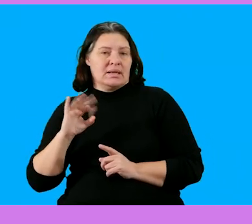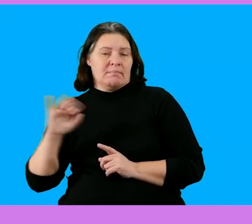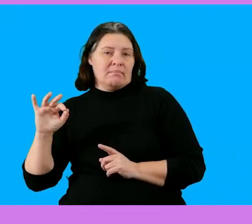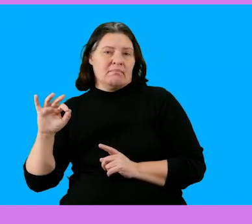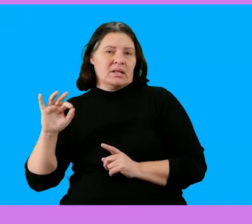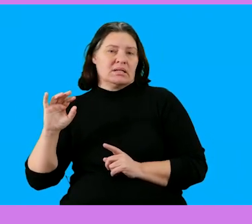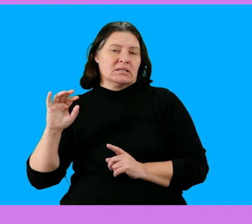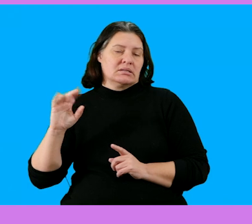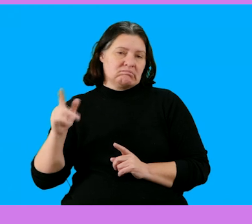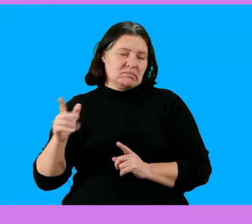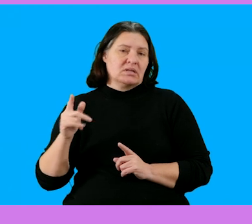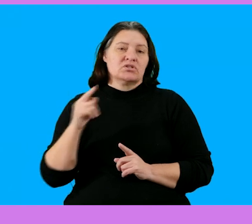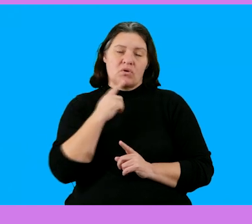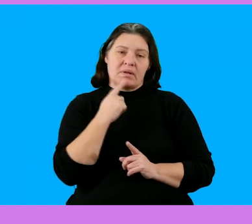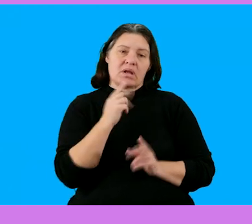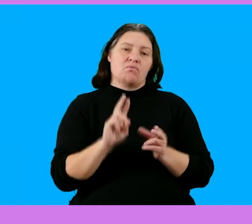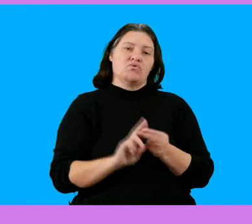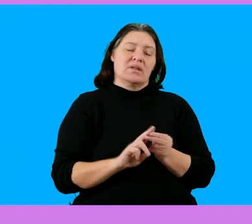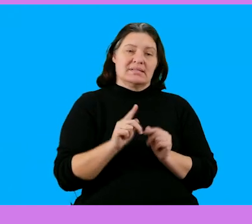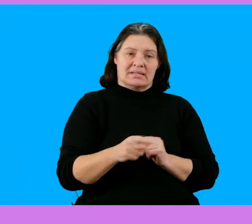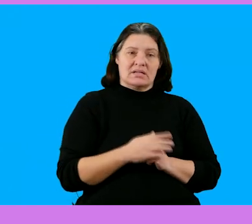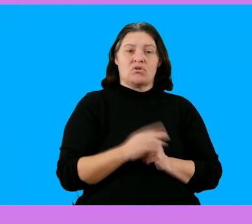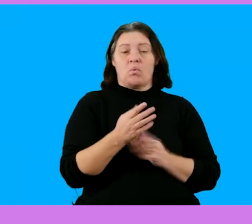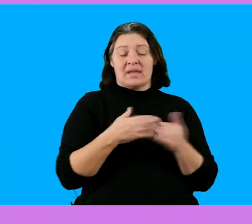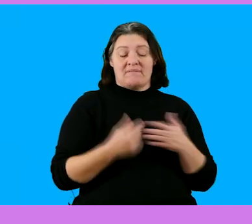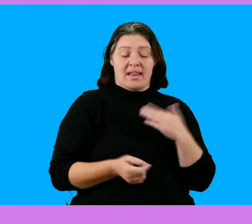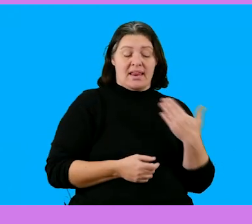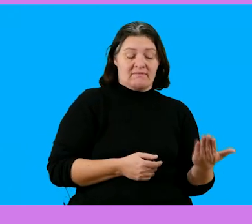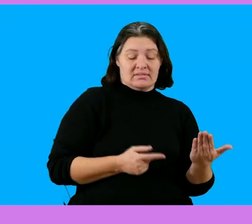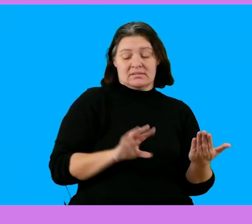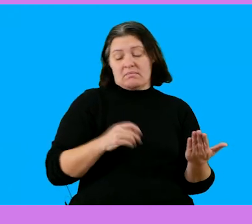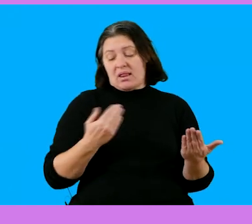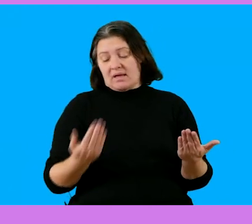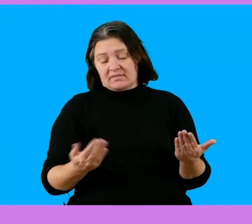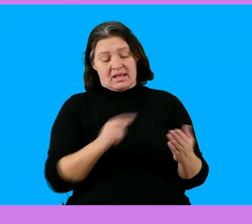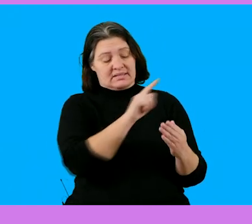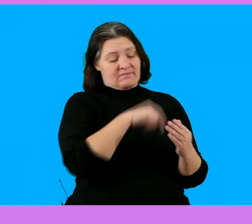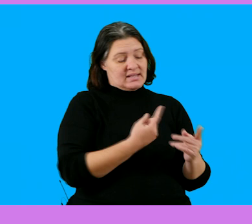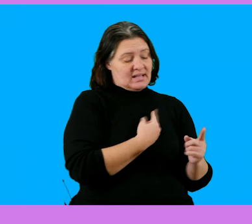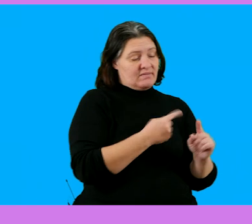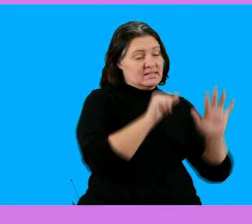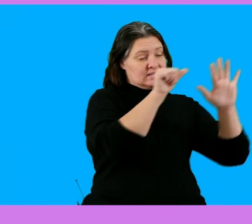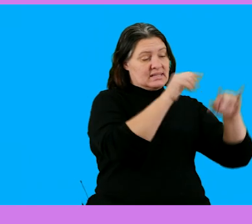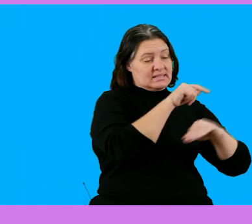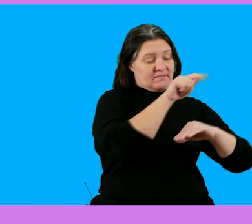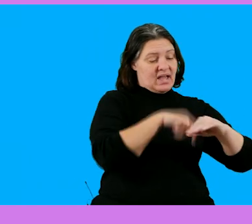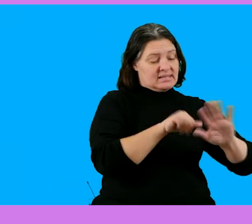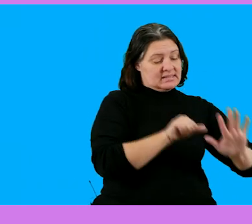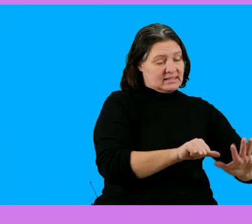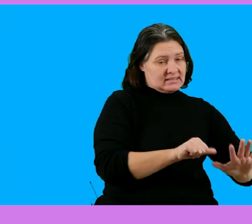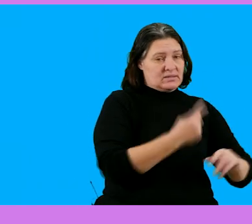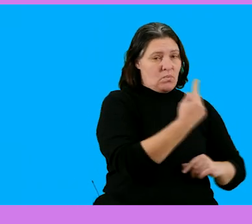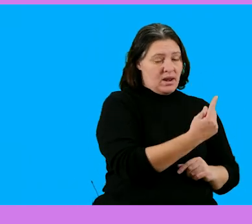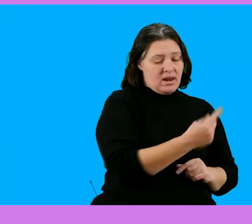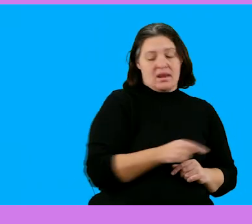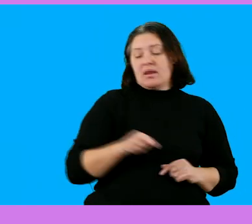sure that I get to 1 to express it as a unit. So whatever I have on the left-hand side, I divide it by itself. So 6 divided by 6